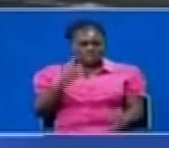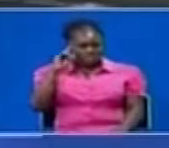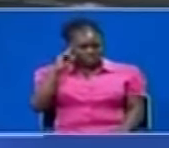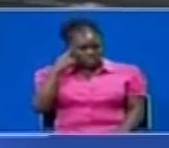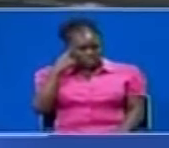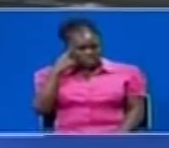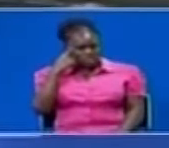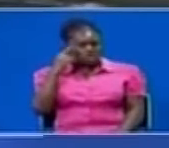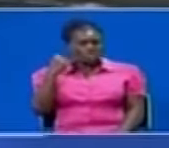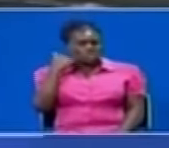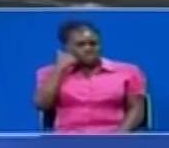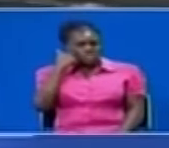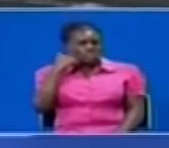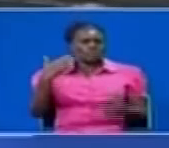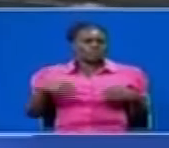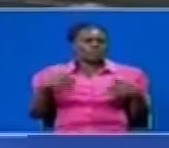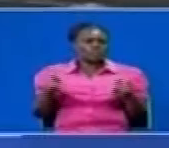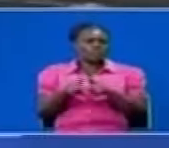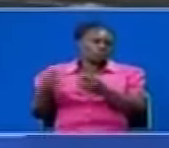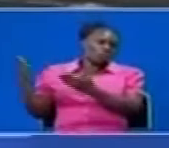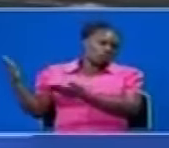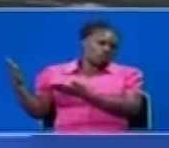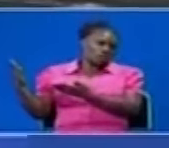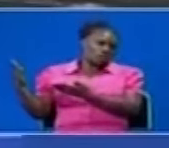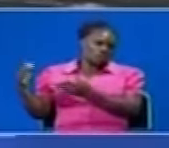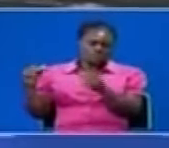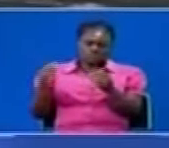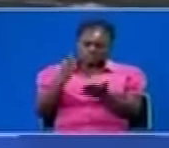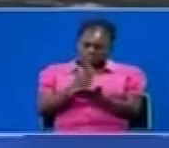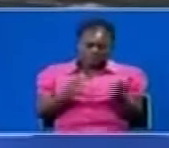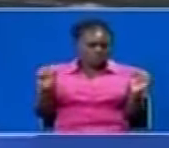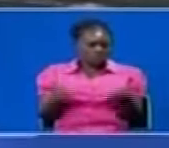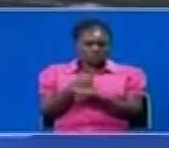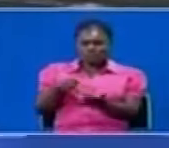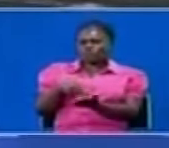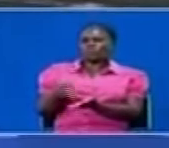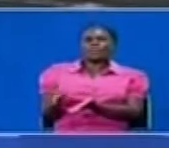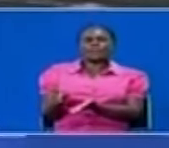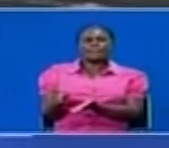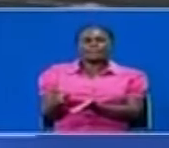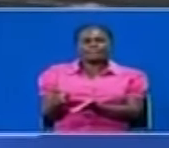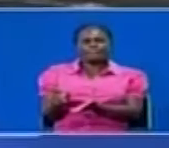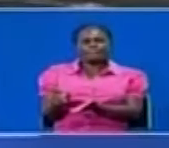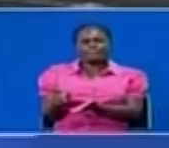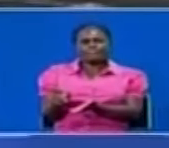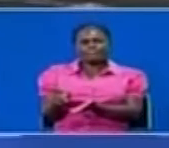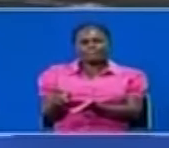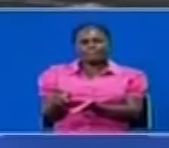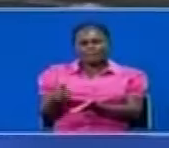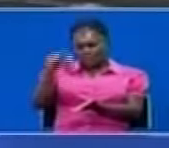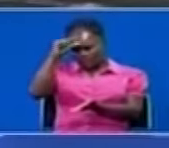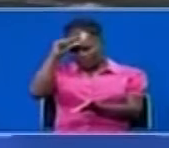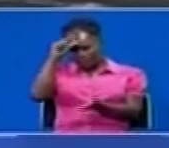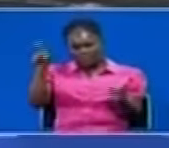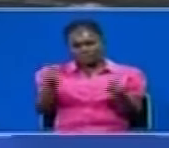about such patients who need help. Some cannot afford to be here, so we are very sure they're actually dying at home. And the government